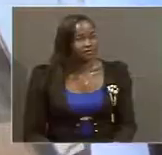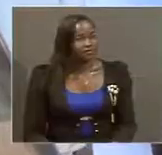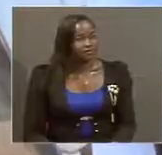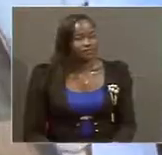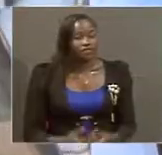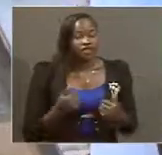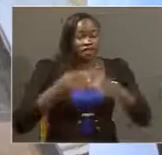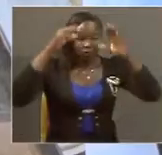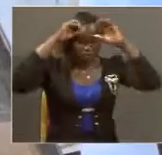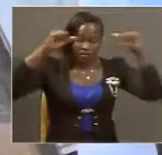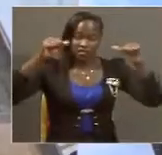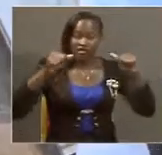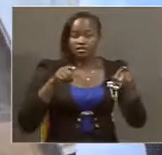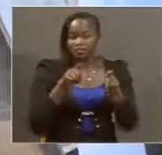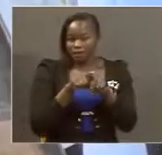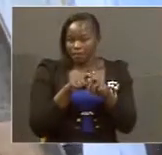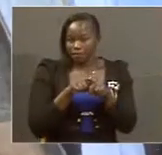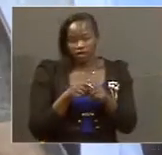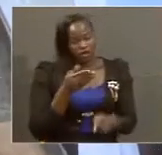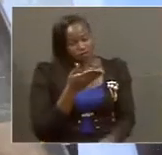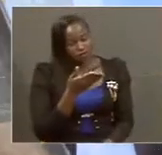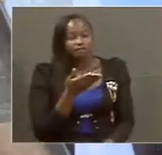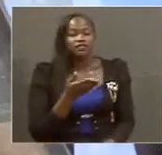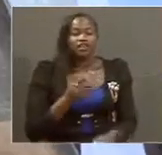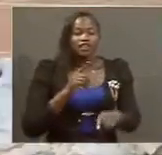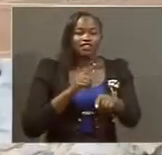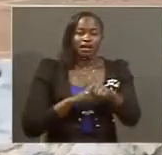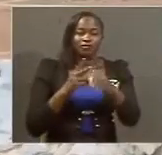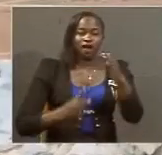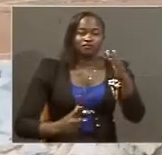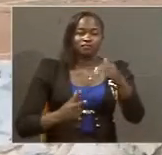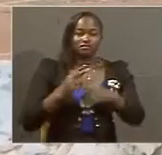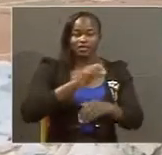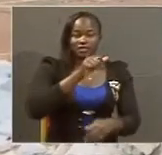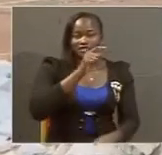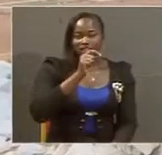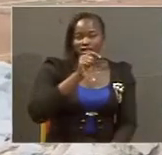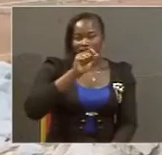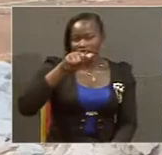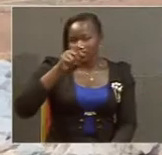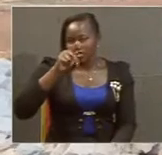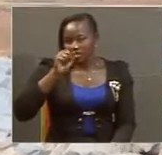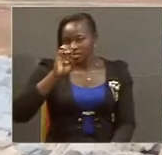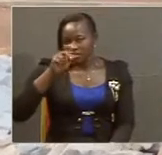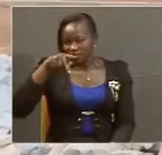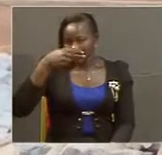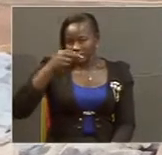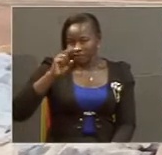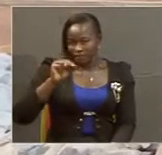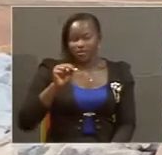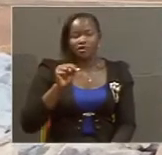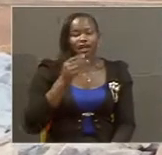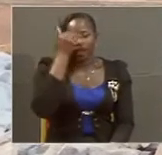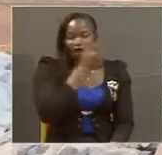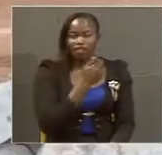The president also attended the groundbreaking ceremony for St. Stephen's Catholic Mission in Katanga Cell, Katakwi